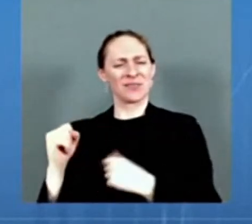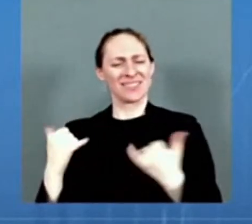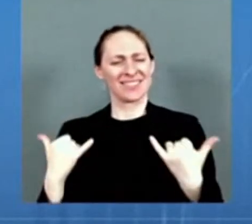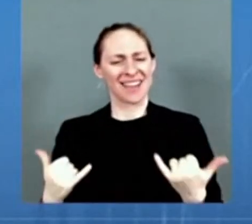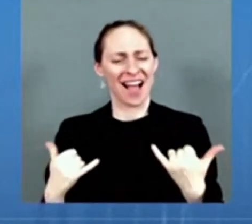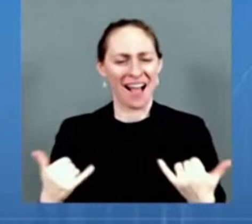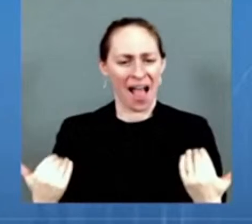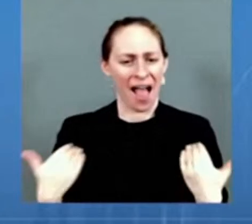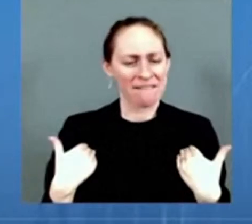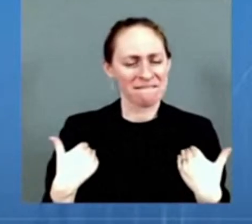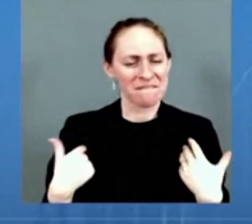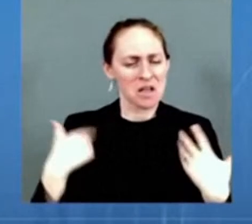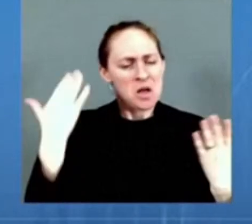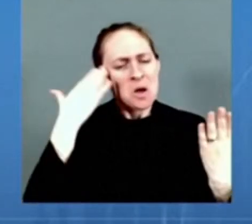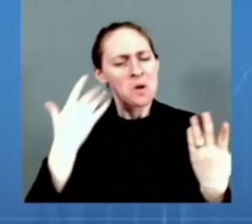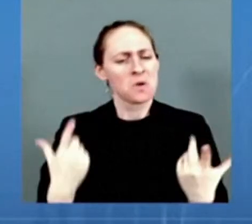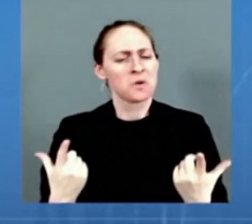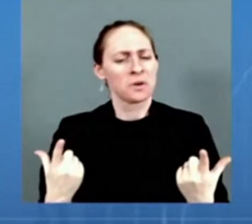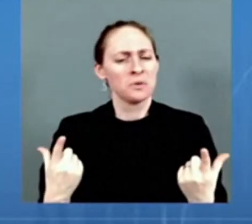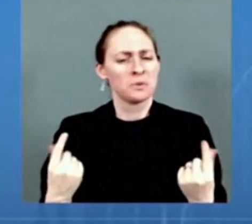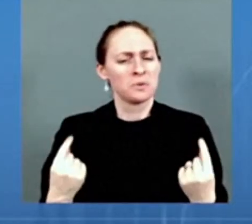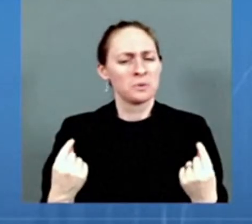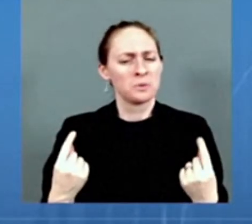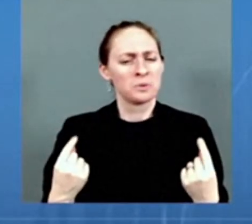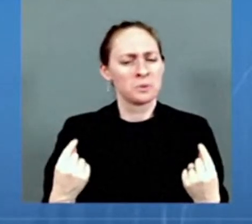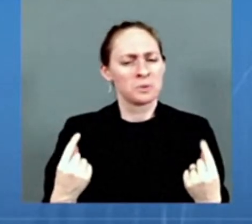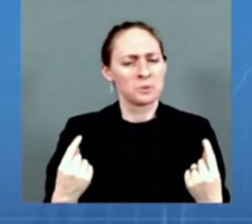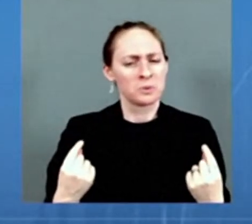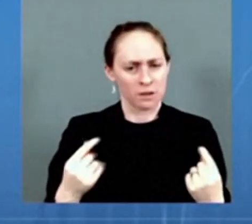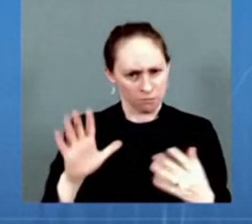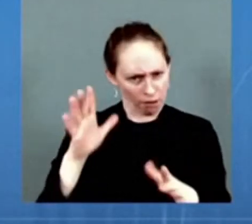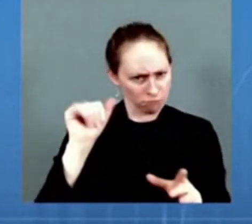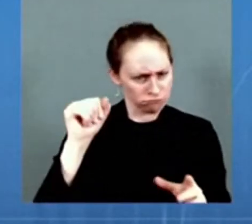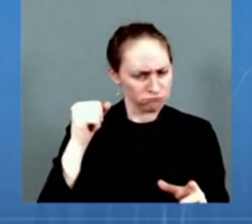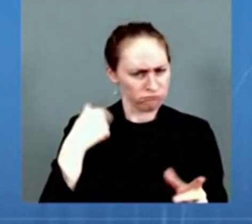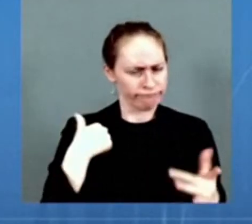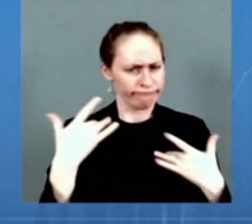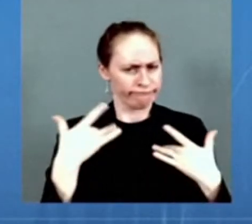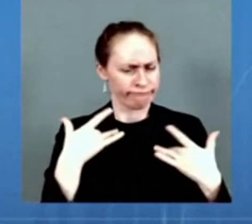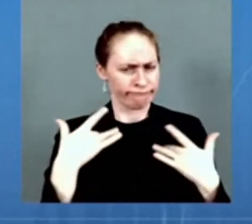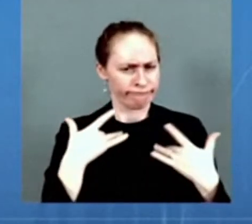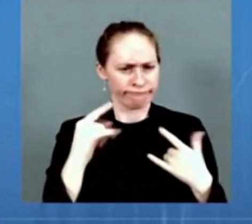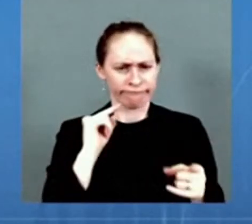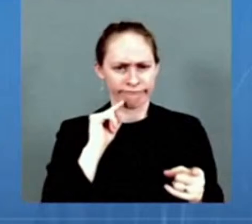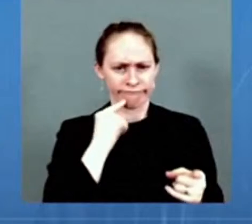seriously. Back to you, Jeff. Good. Well, thank you, everybody. We look forward to the next briefing.